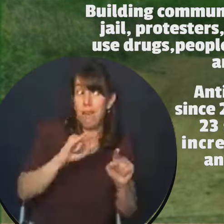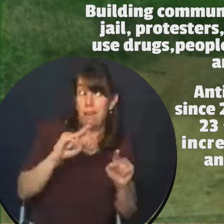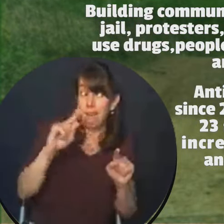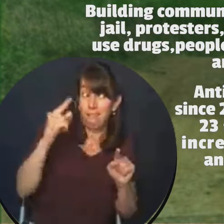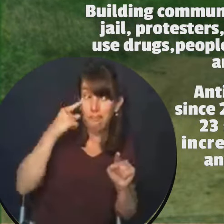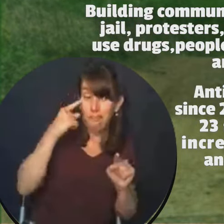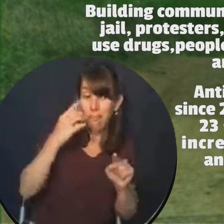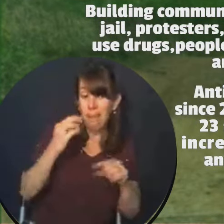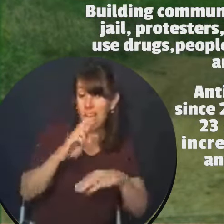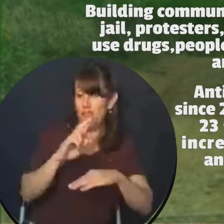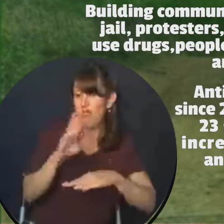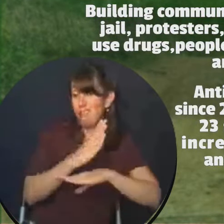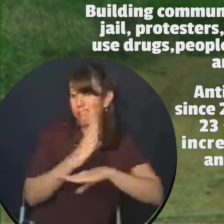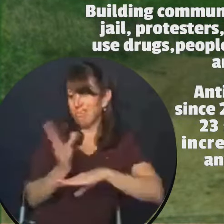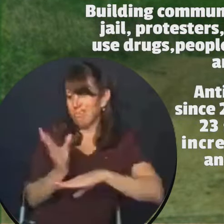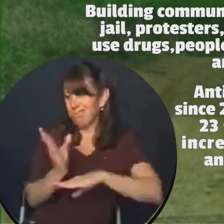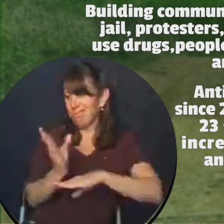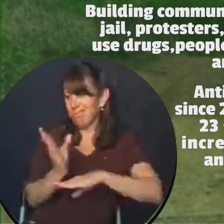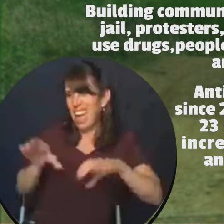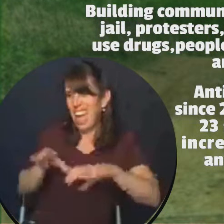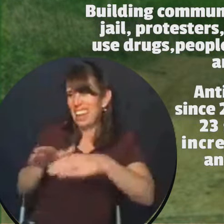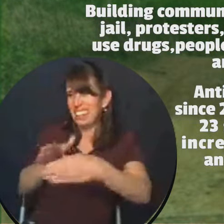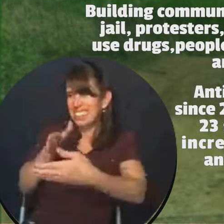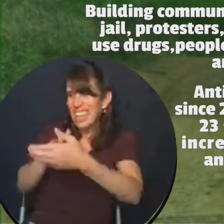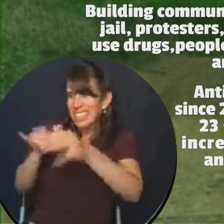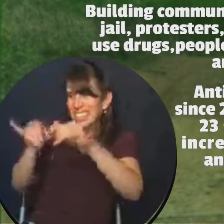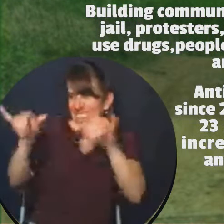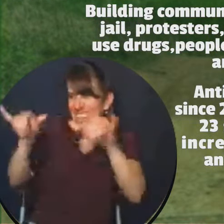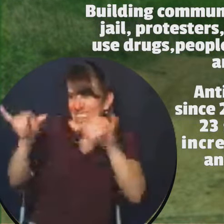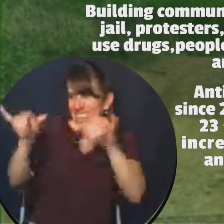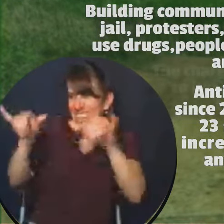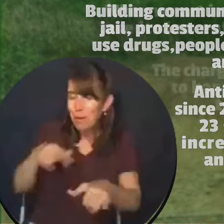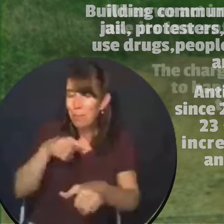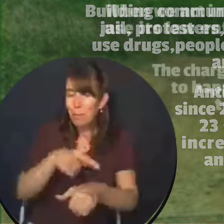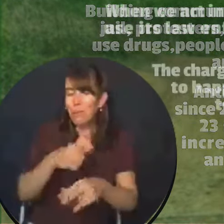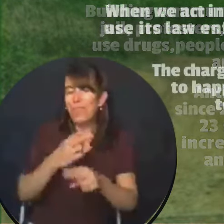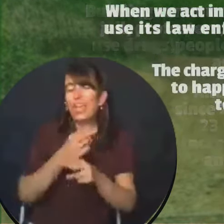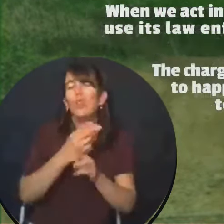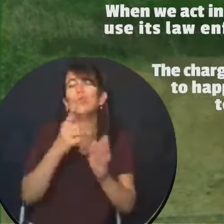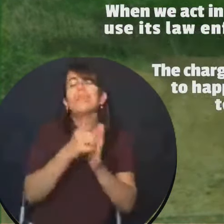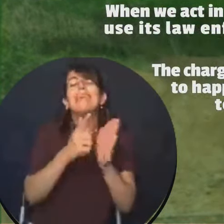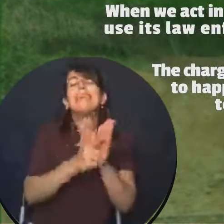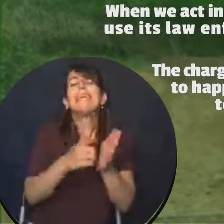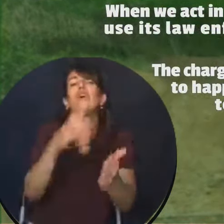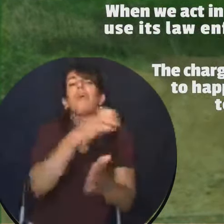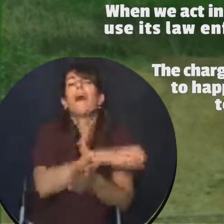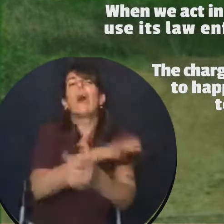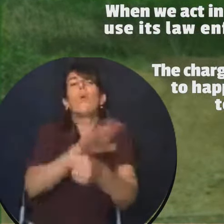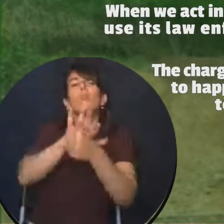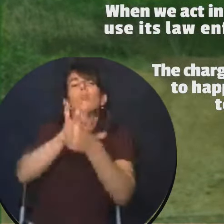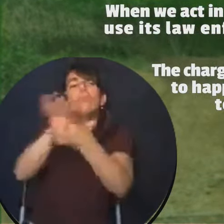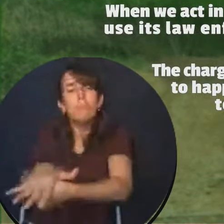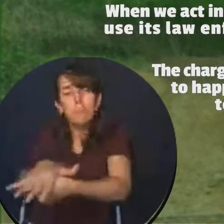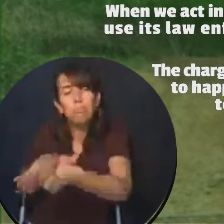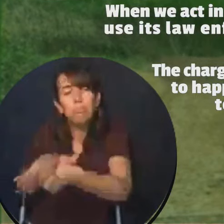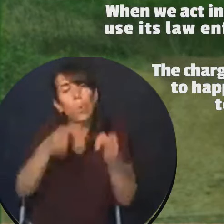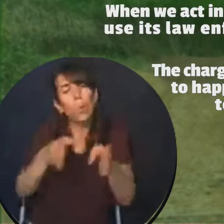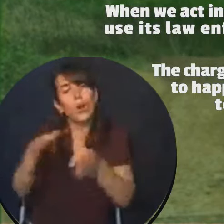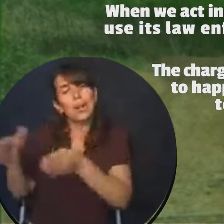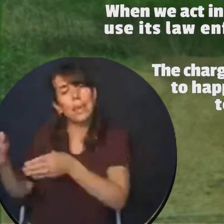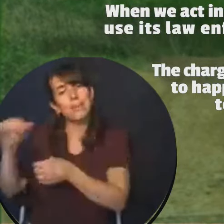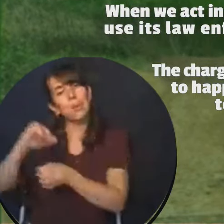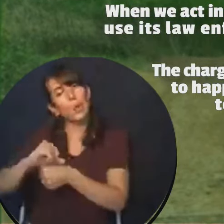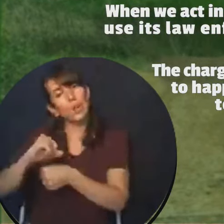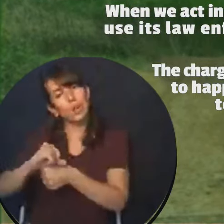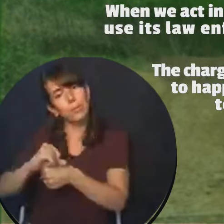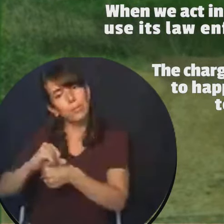we're doing, the system will use their law enforcement power as a weapon against organizing and movement work. And that the charges